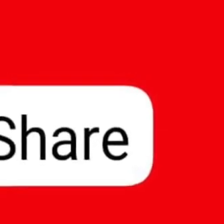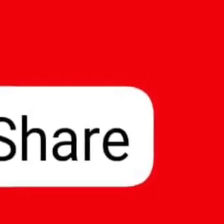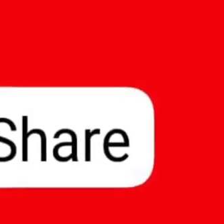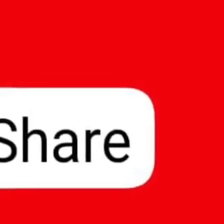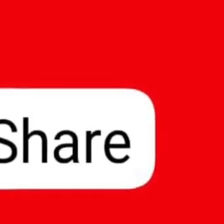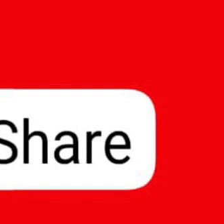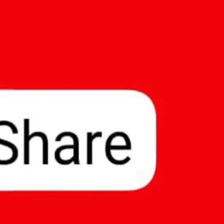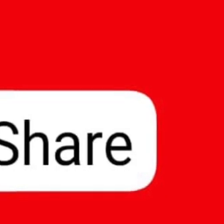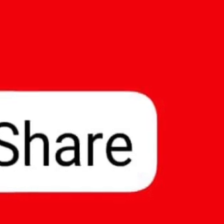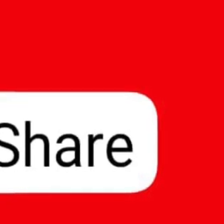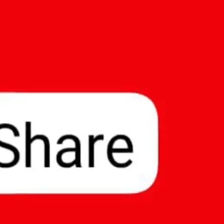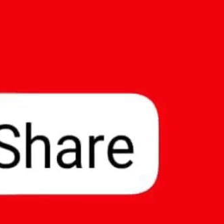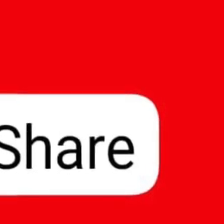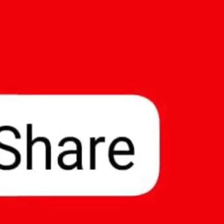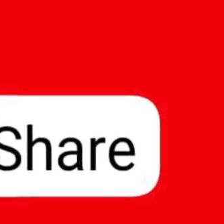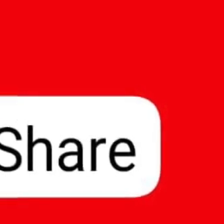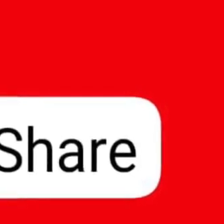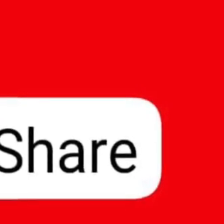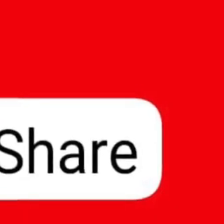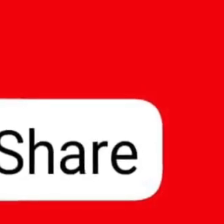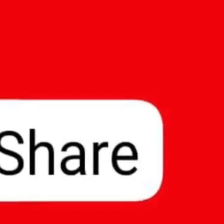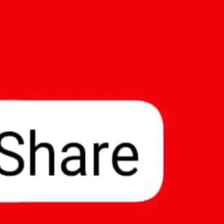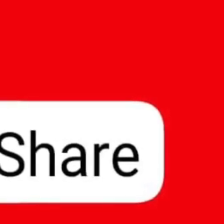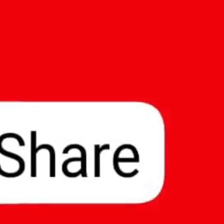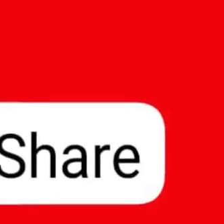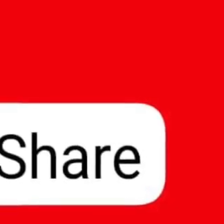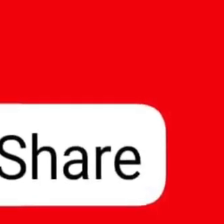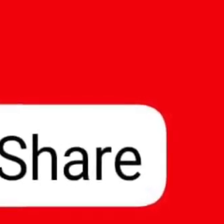Thank you.